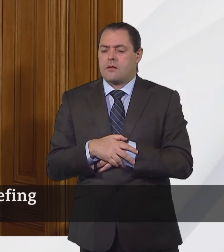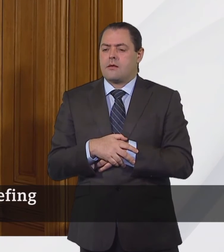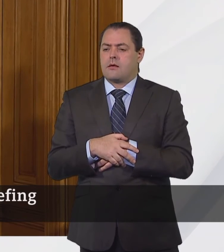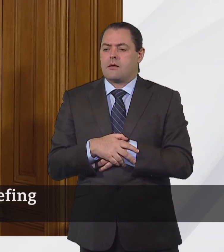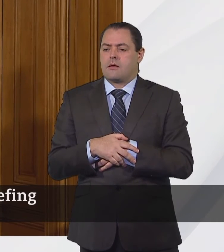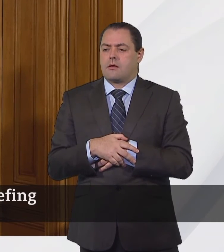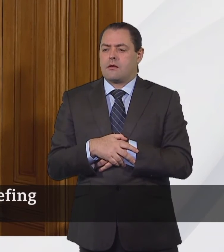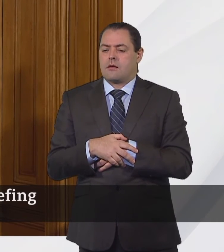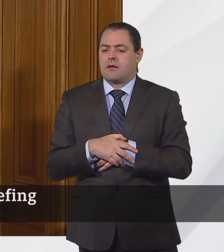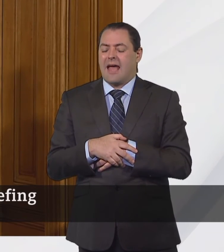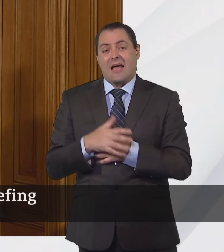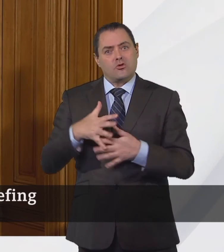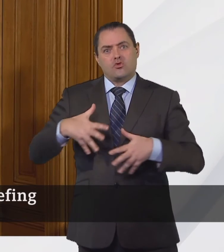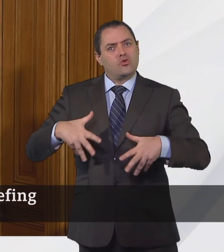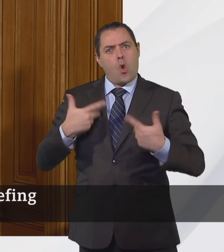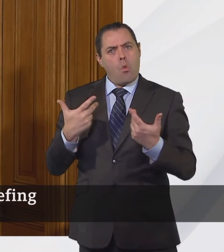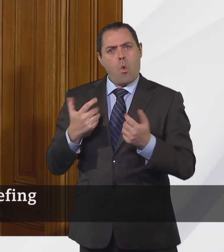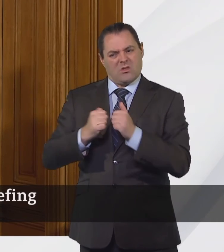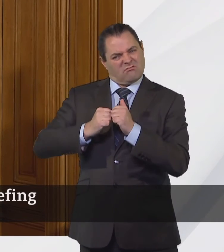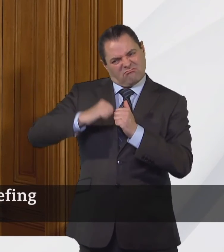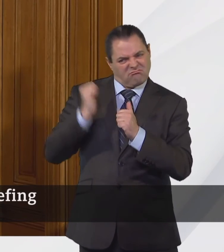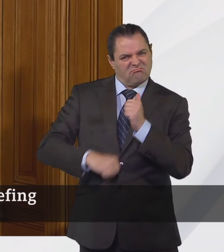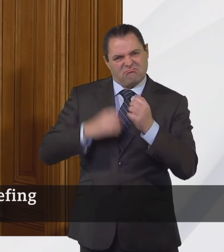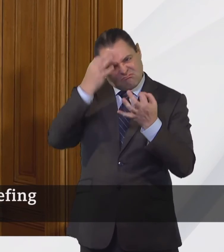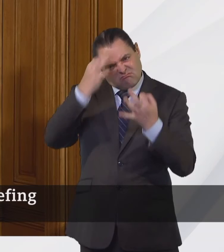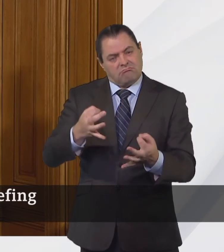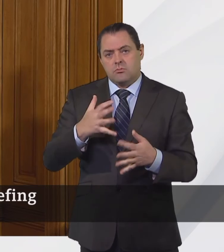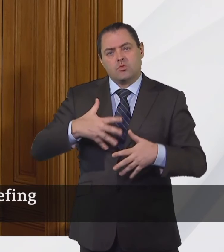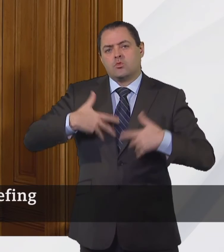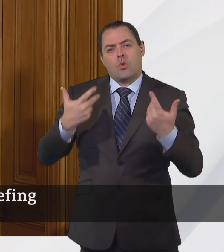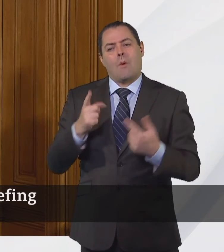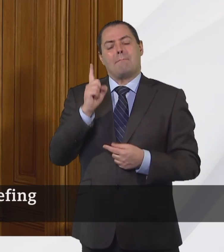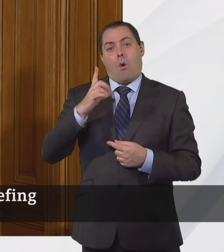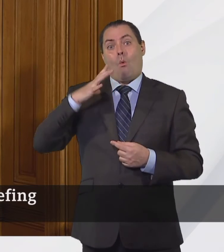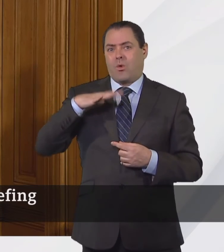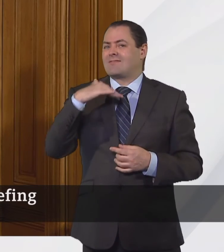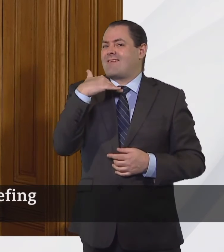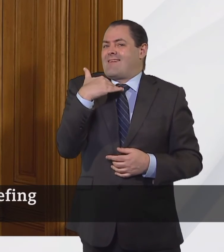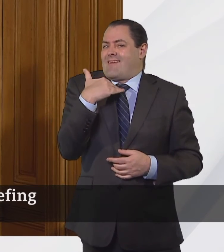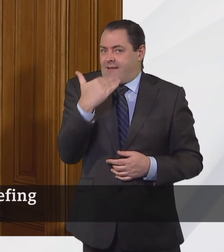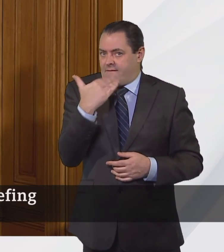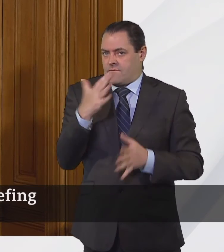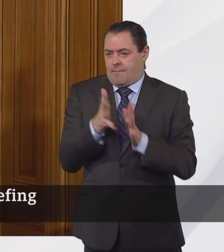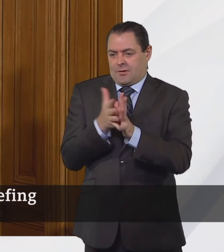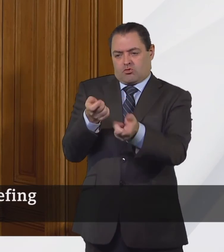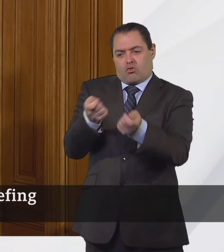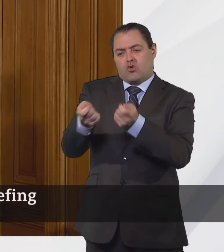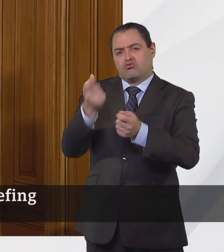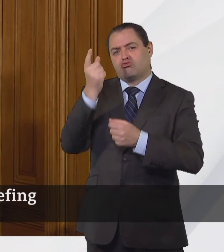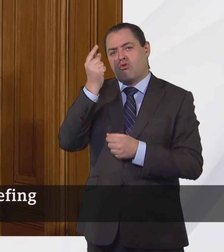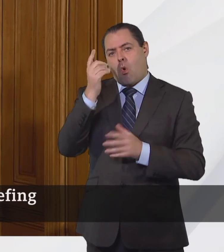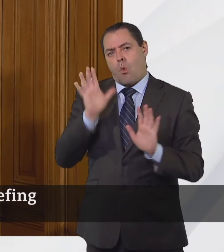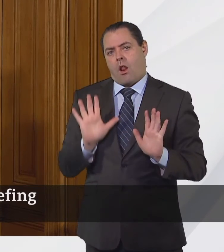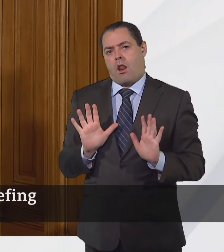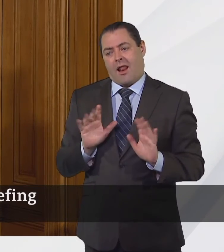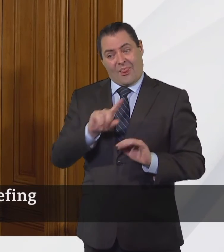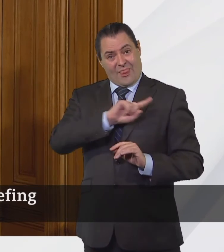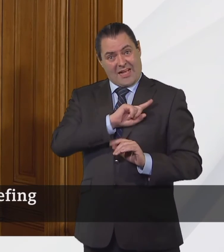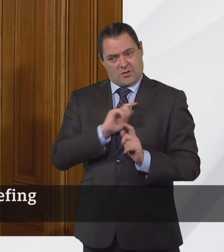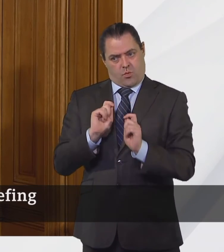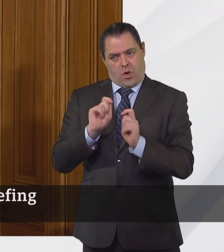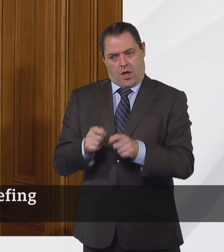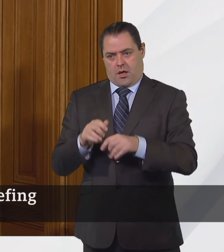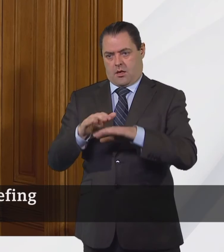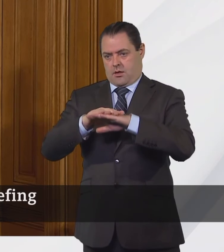same time to do enough to ensure that we keep R below 1. And that's the reason why things are in the tiers they are at the moment. Because